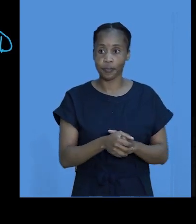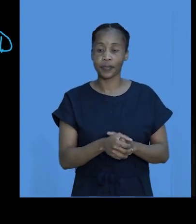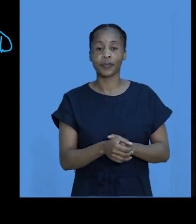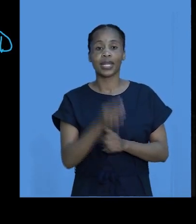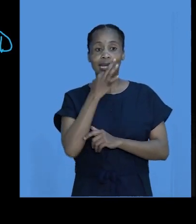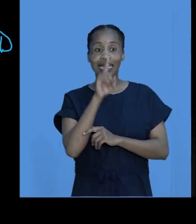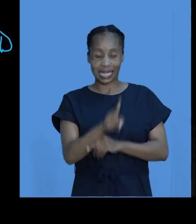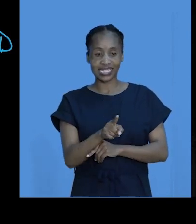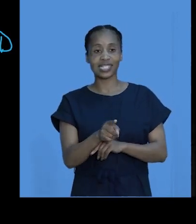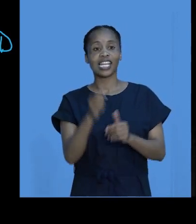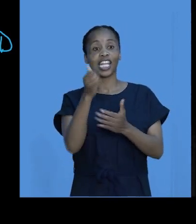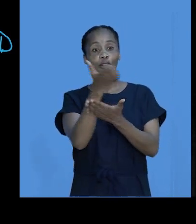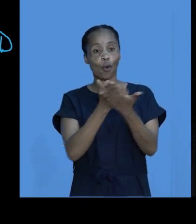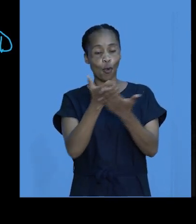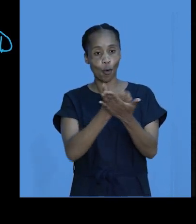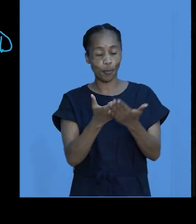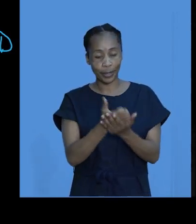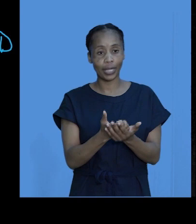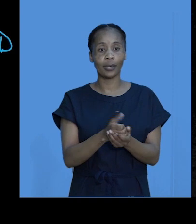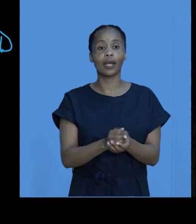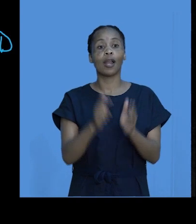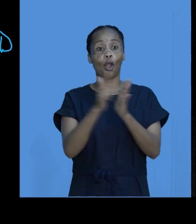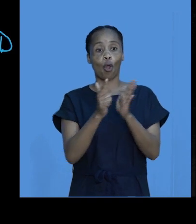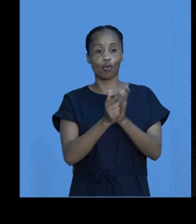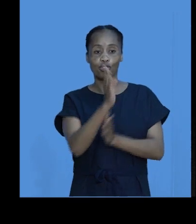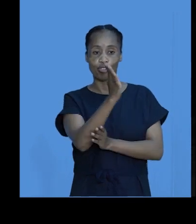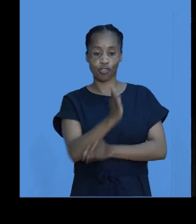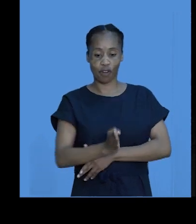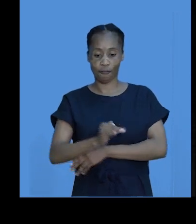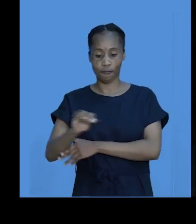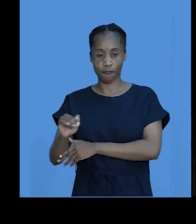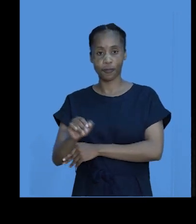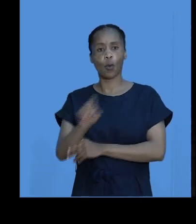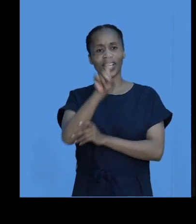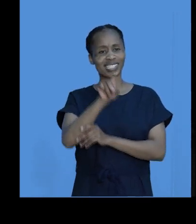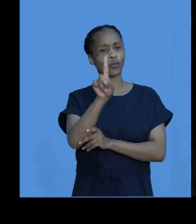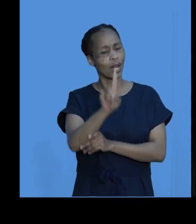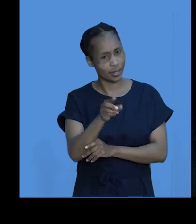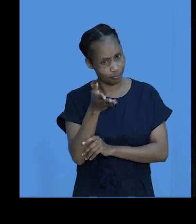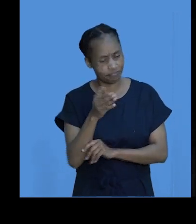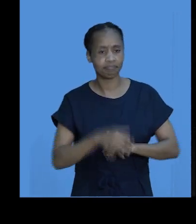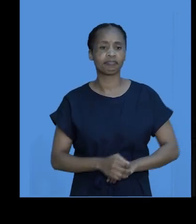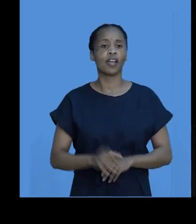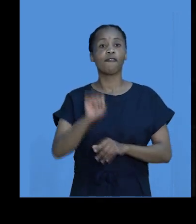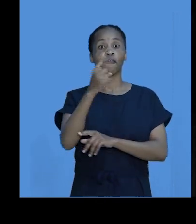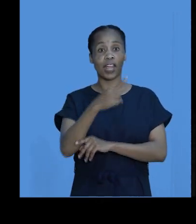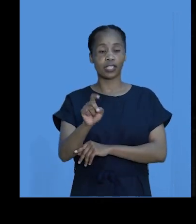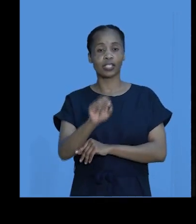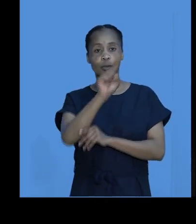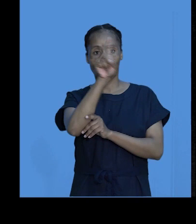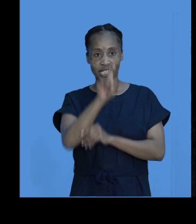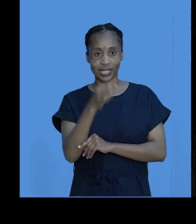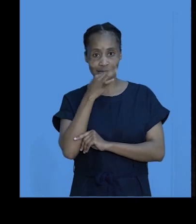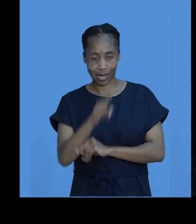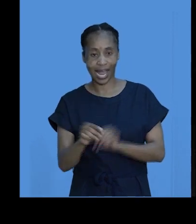is typically our economic loss graph. Let's go look at the questions now. The first question says, identify the